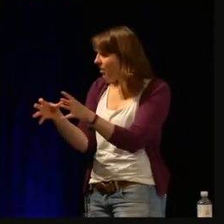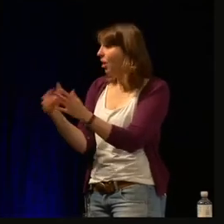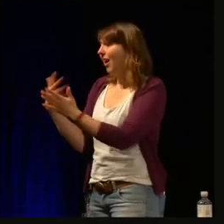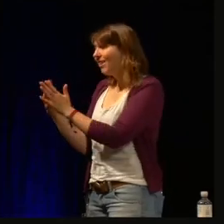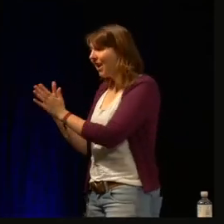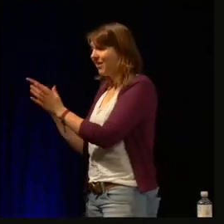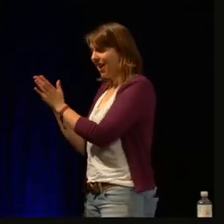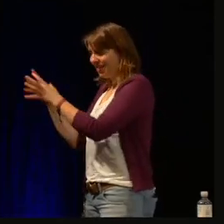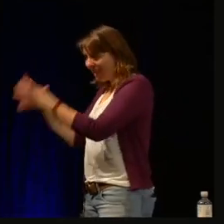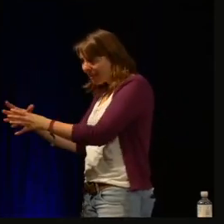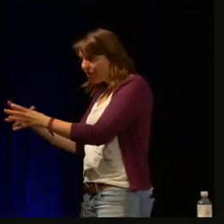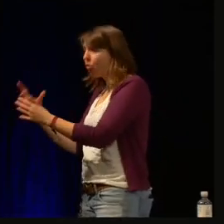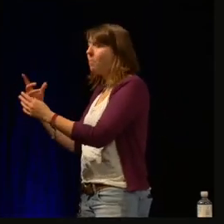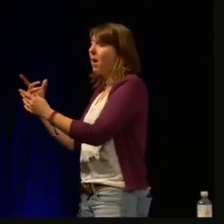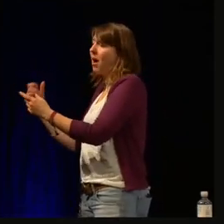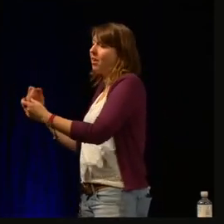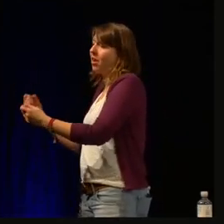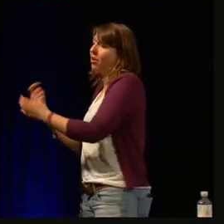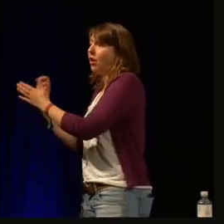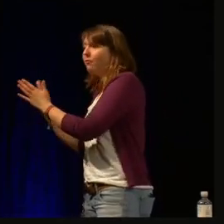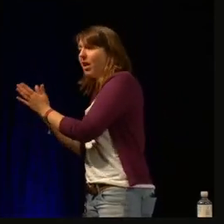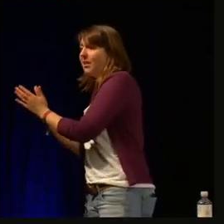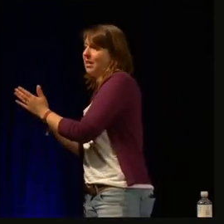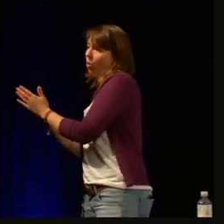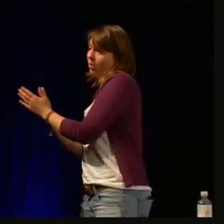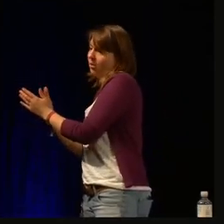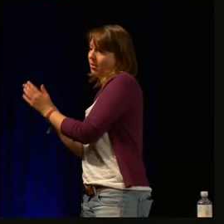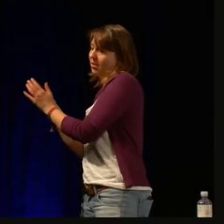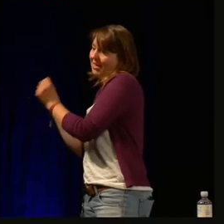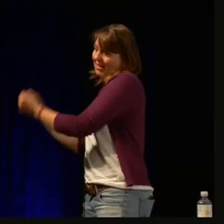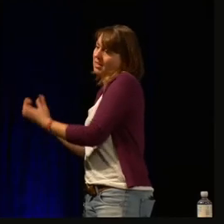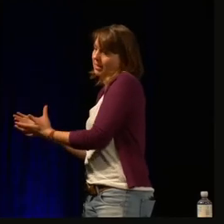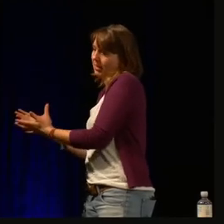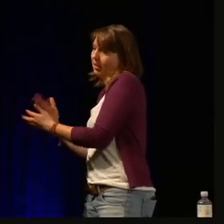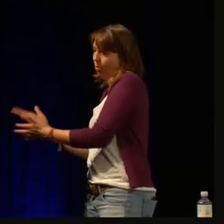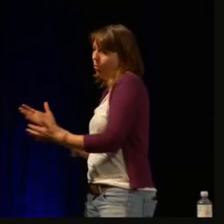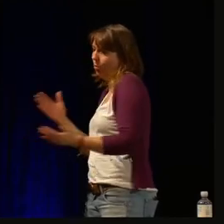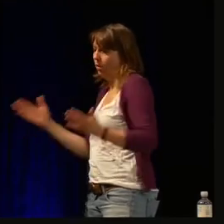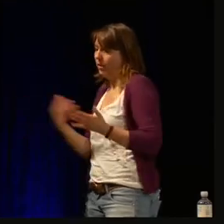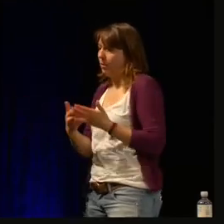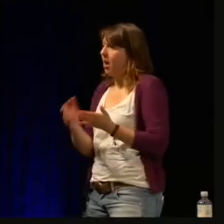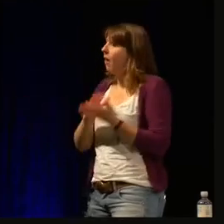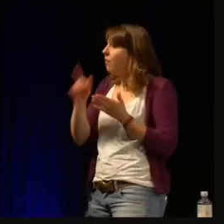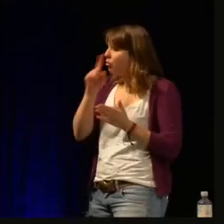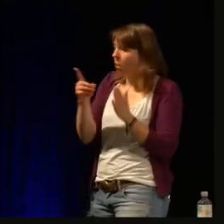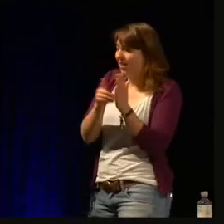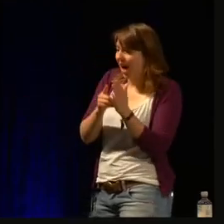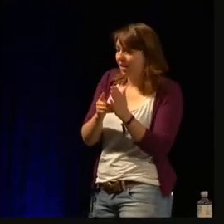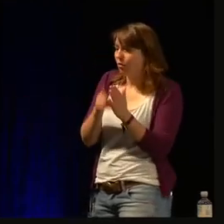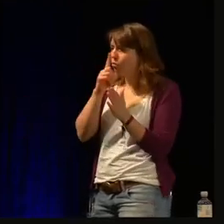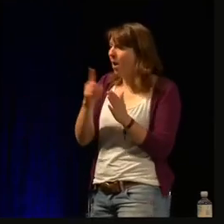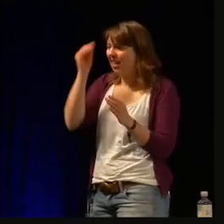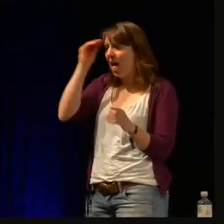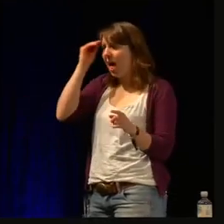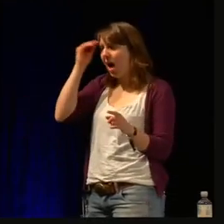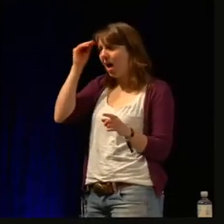huge data set, another data set, and a training or evaluation data set. So where you